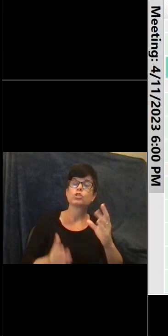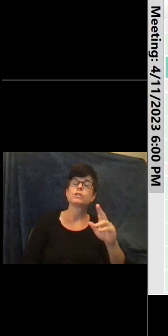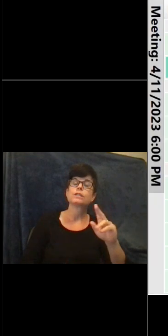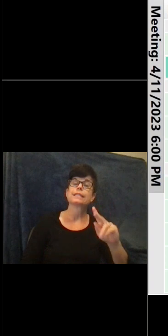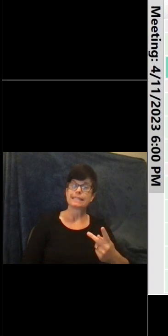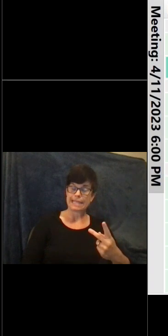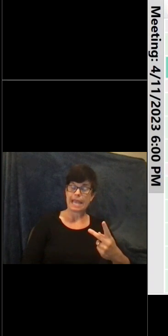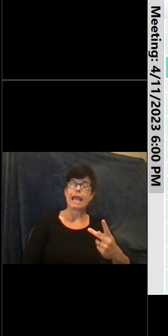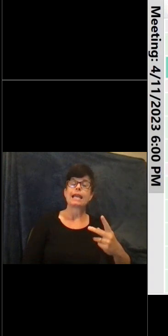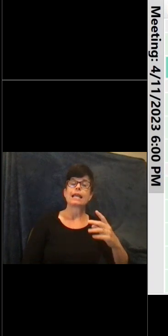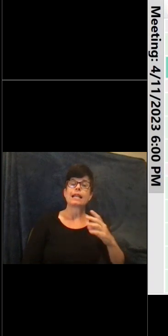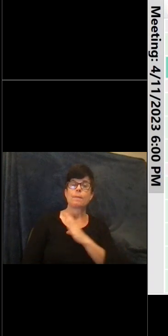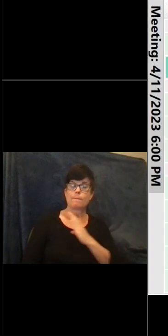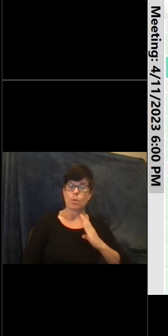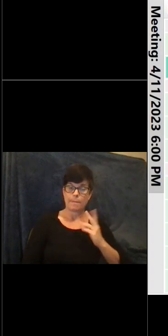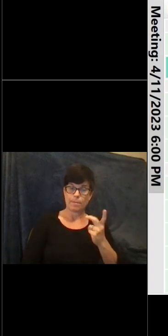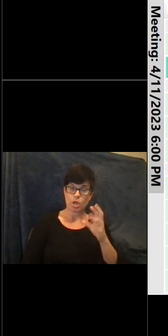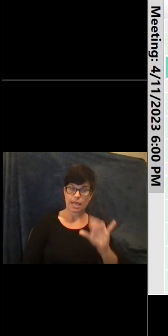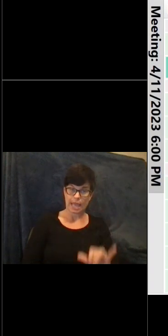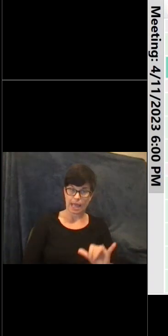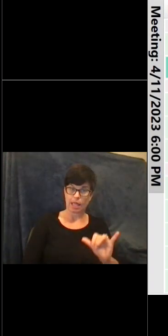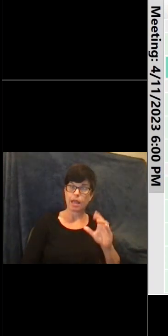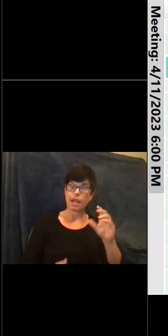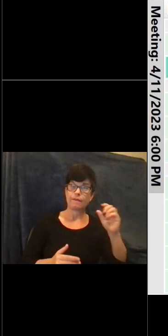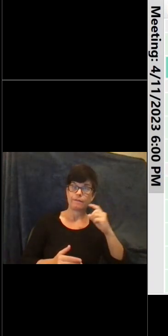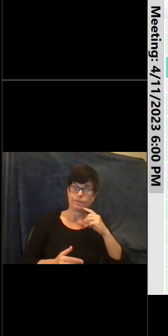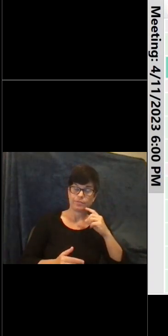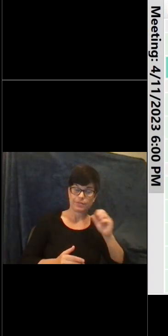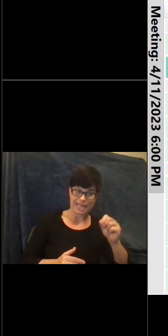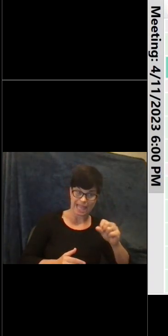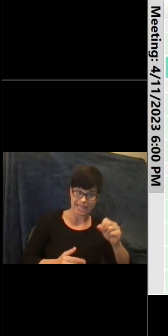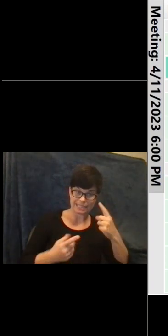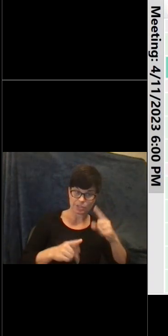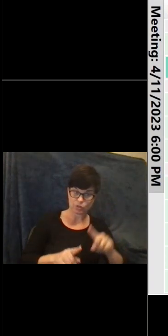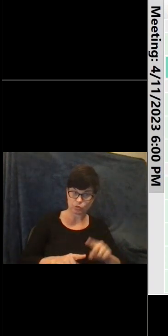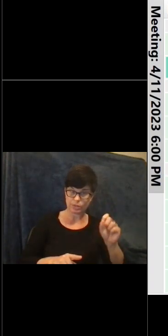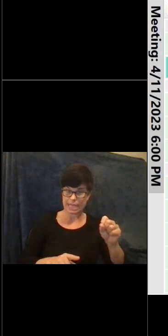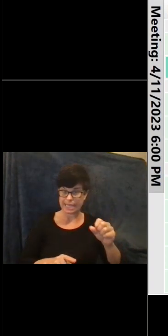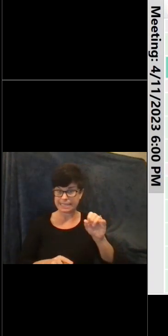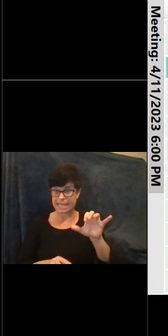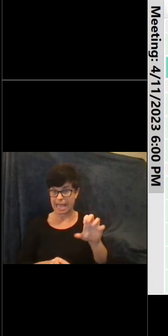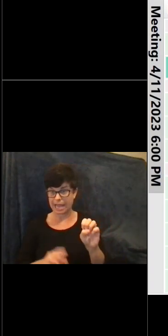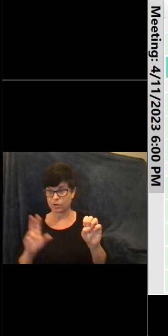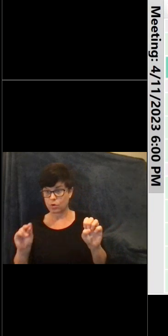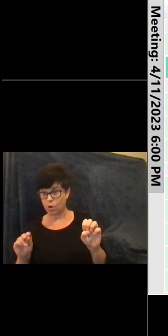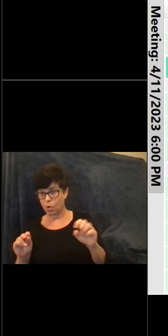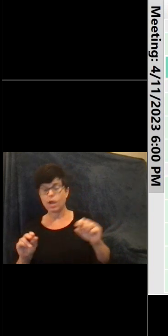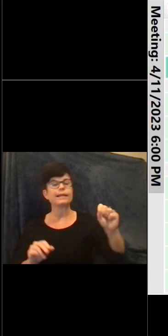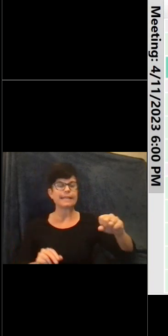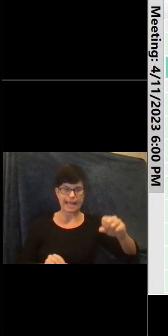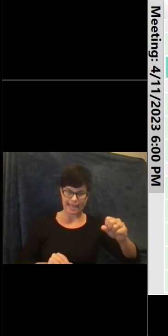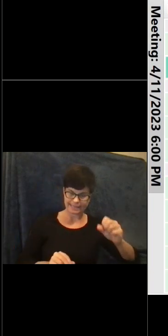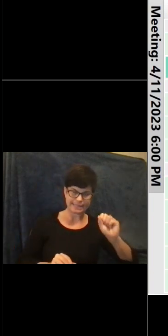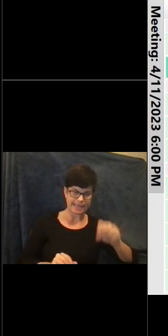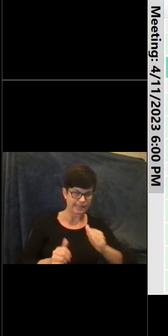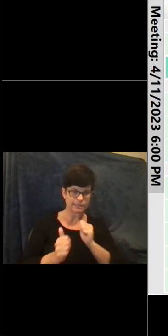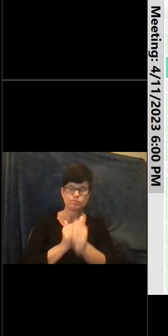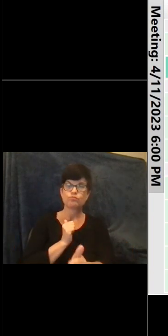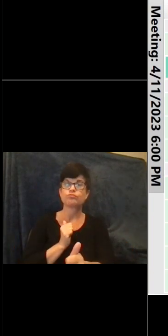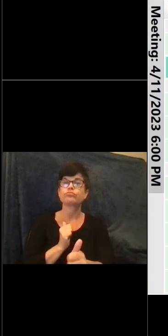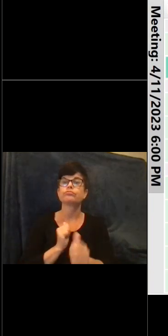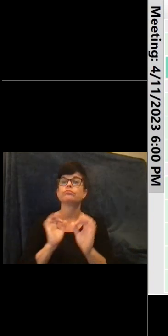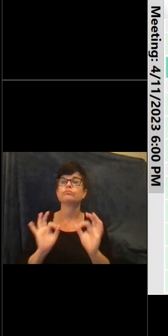a second from Board Member Kelly. All those in favor say aye. Aye. Aye. Aye. All those opposed say no. The ayes have it, motion passes. We're